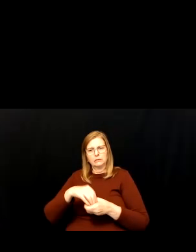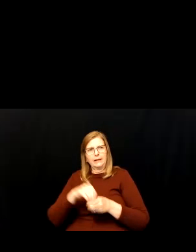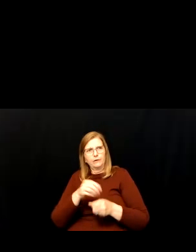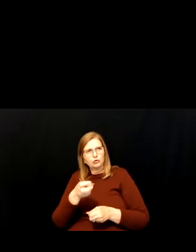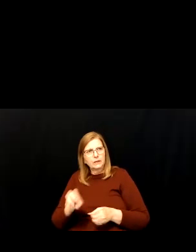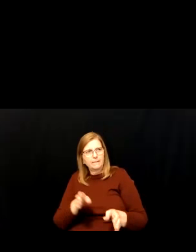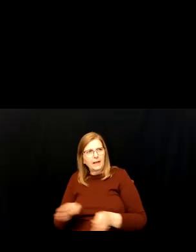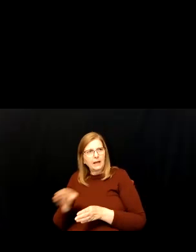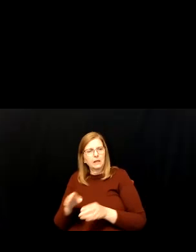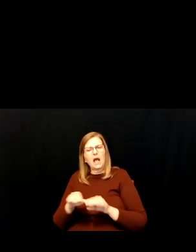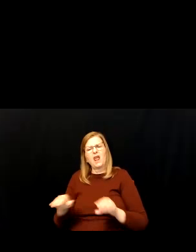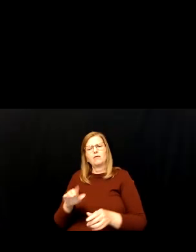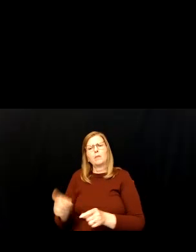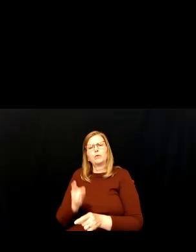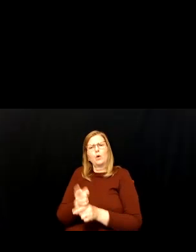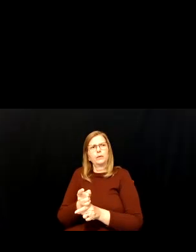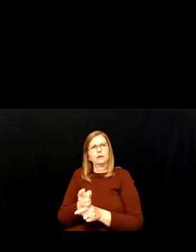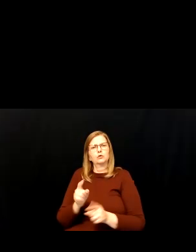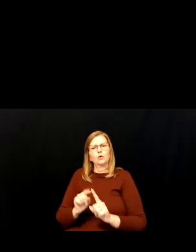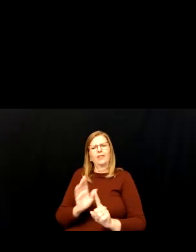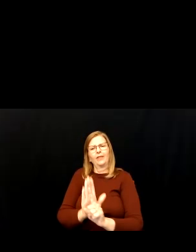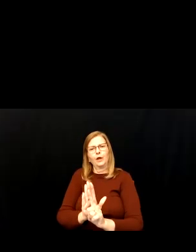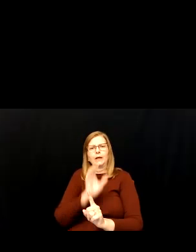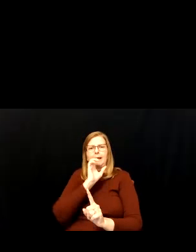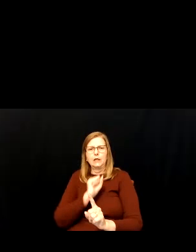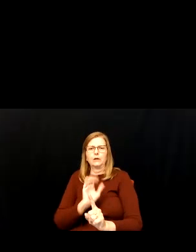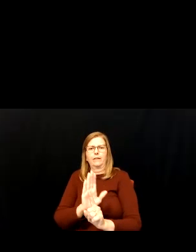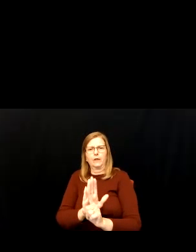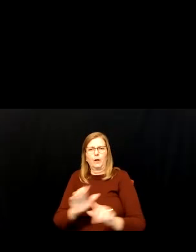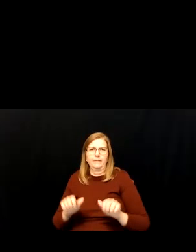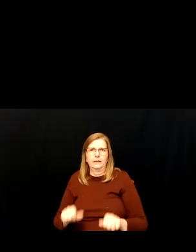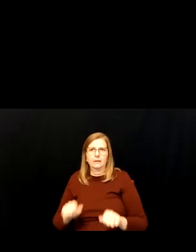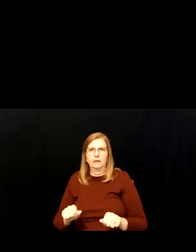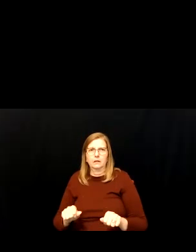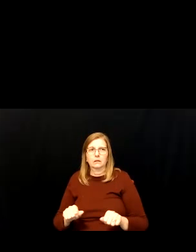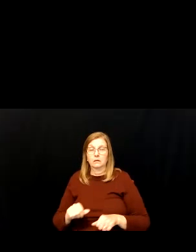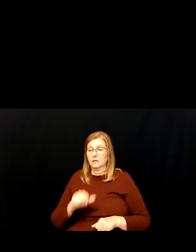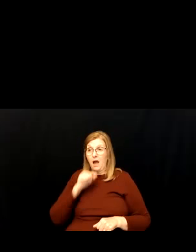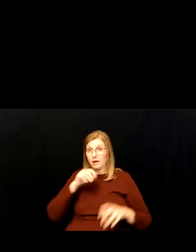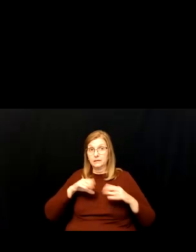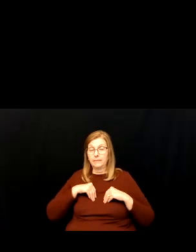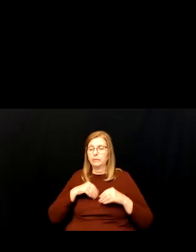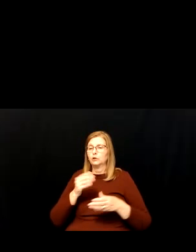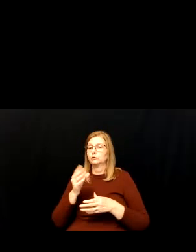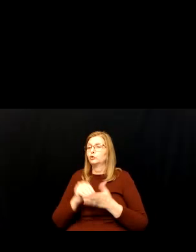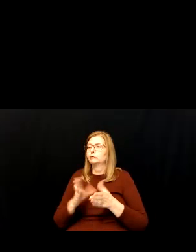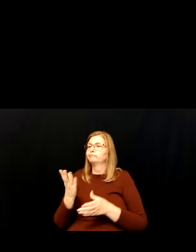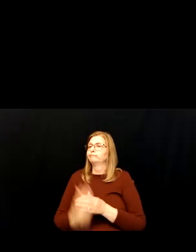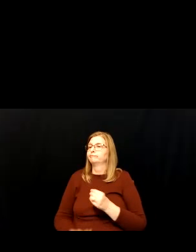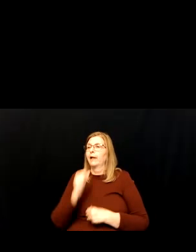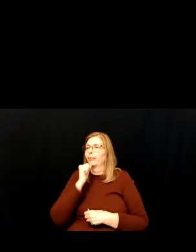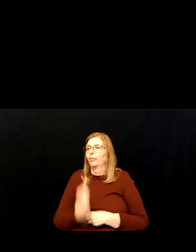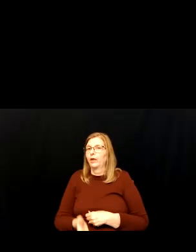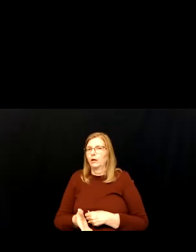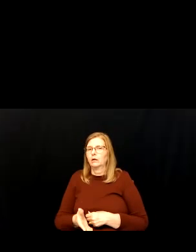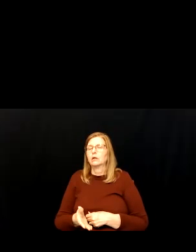level appropriate to age and ability. You know, unacceptable is the student is not present. Now, I know we